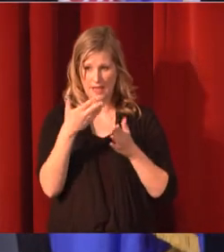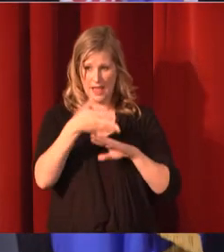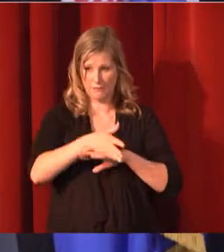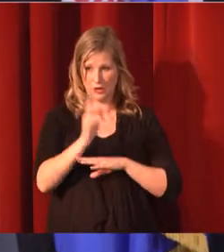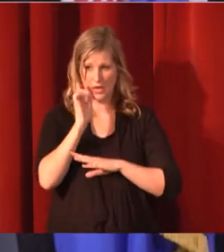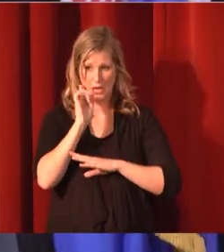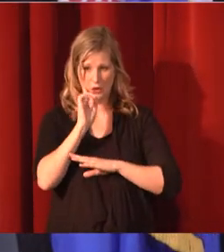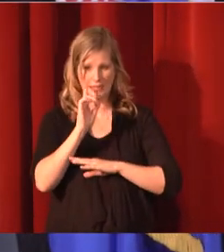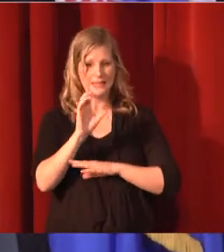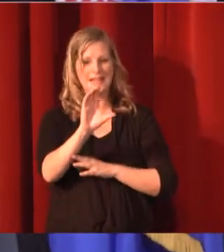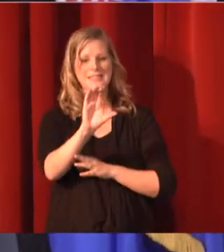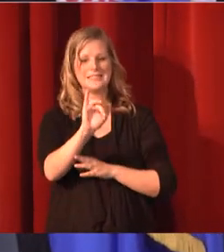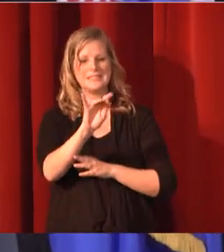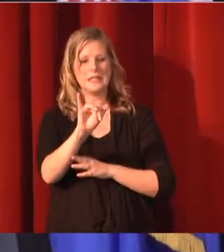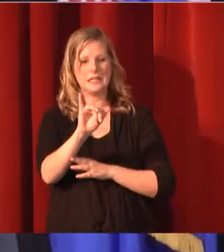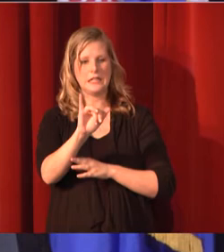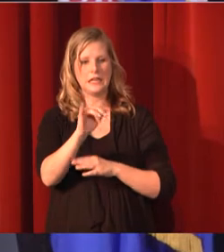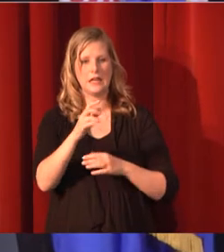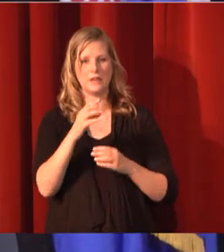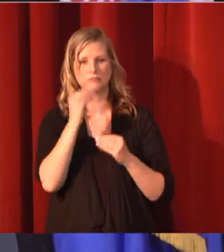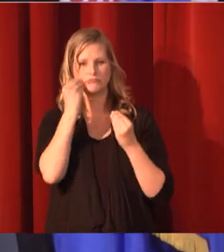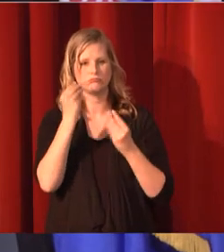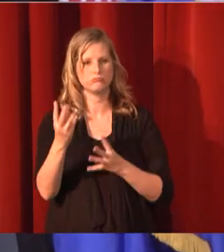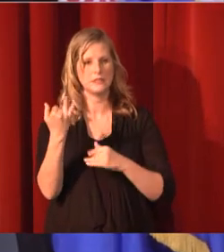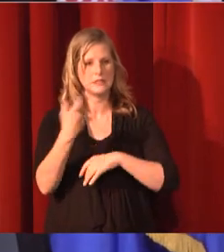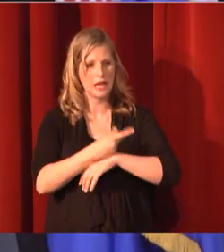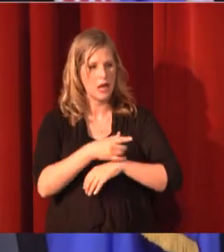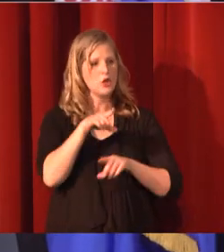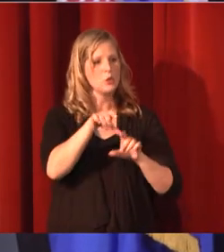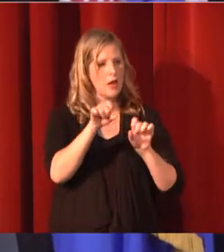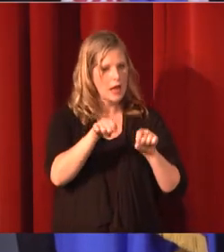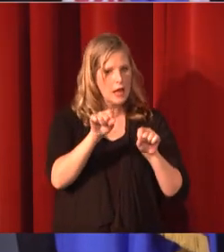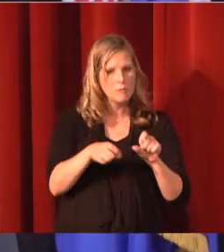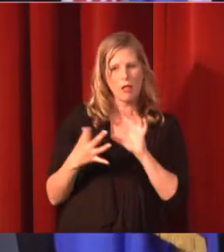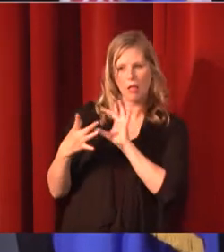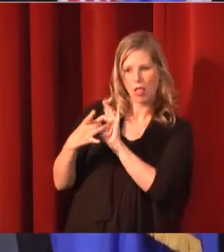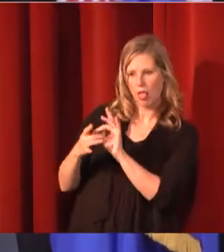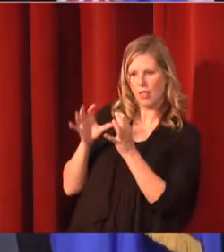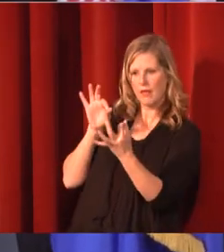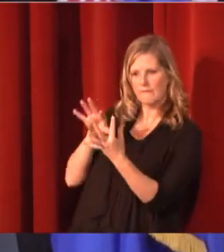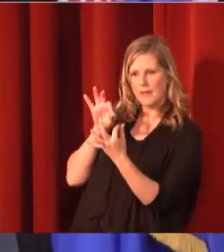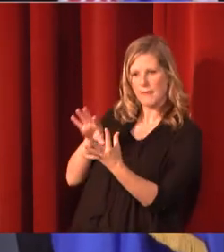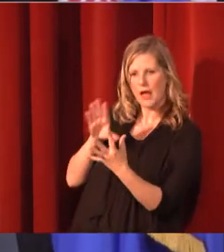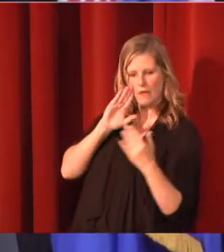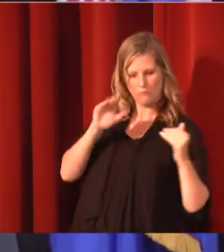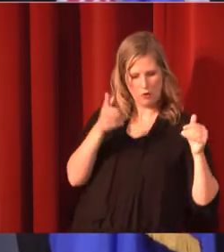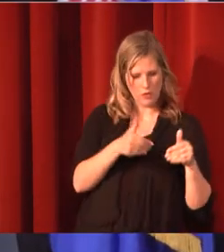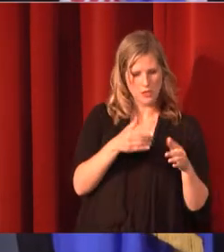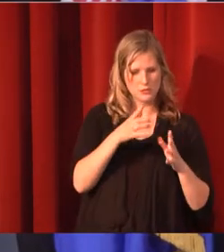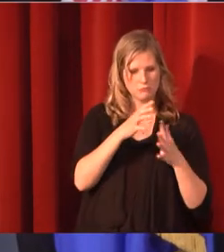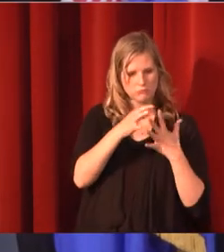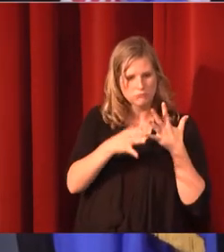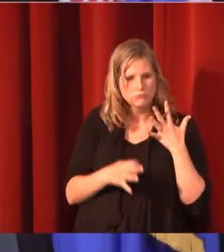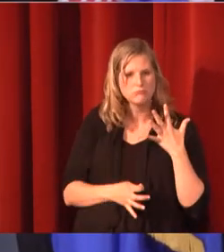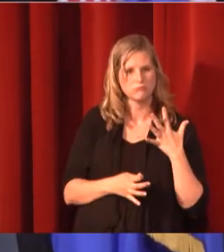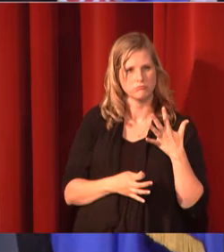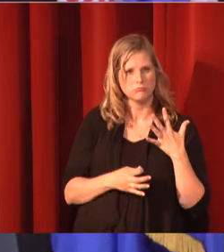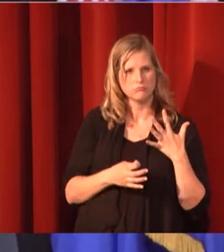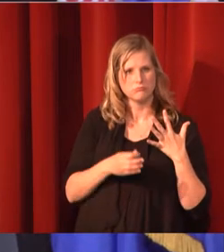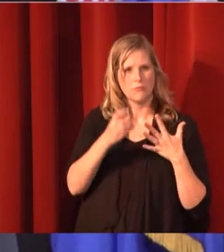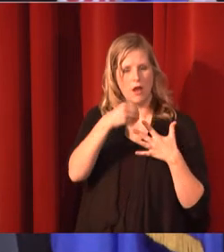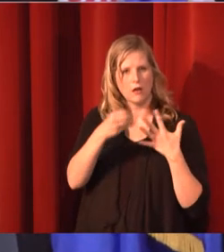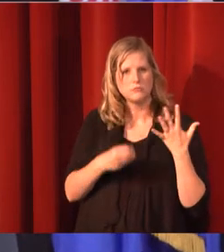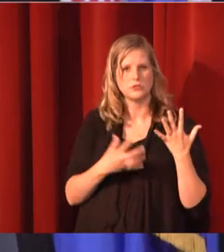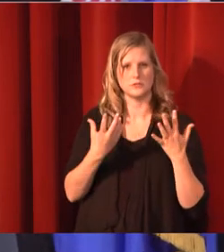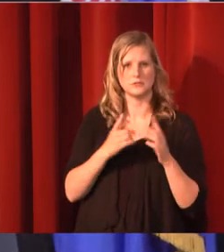City address today you will have the opportunity to connect and provide feedback and focus to our ship for our shared vision of the city of st. Paul